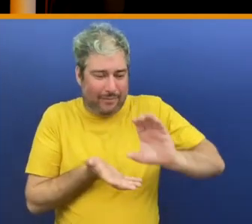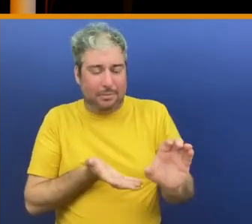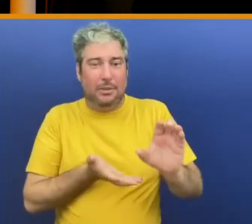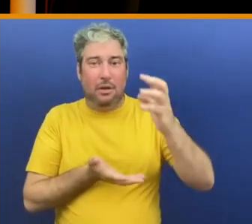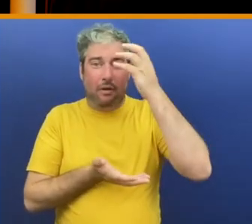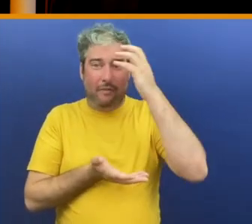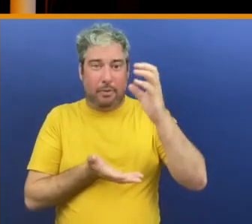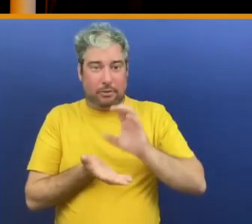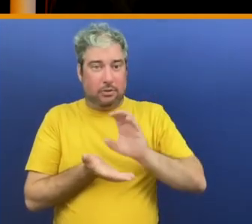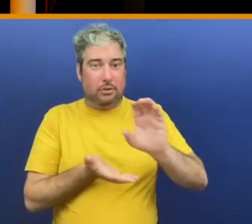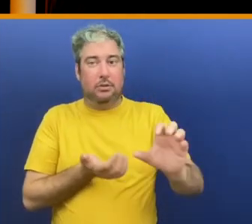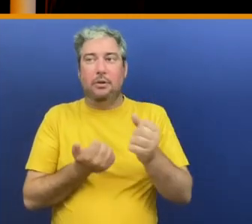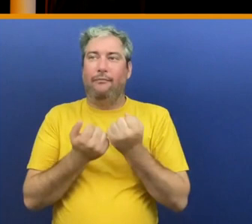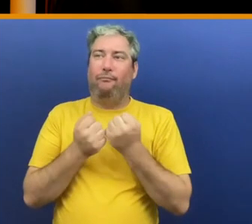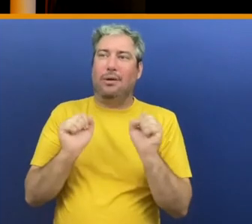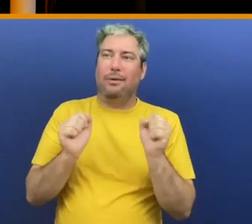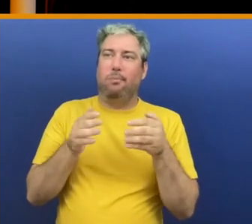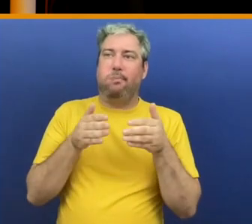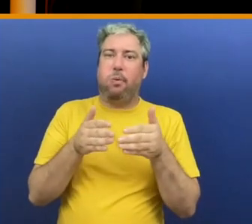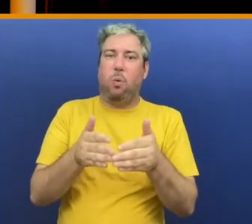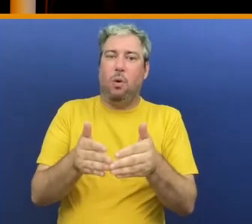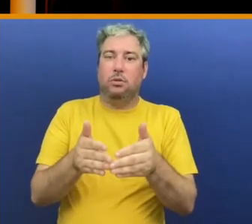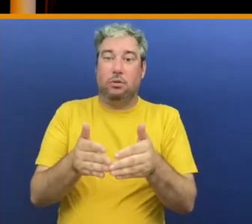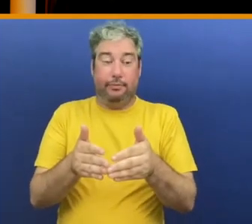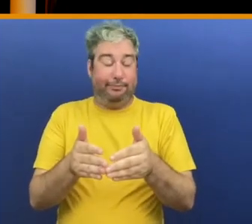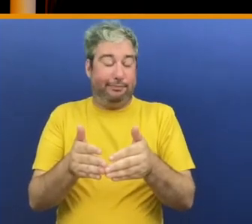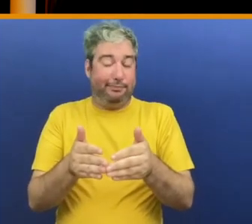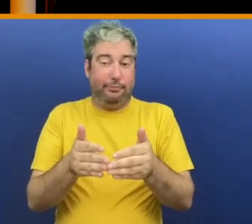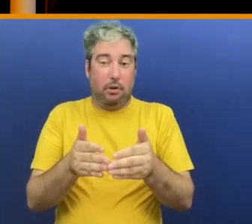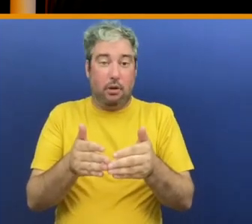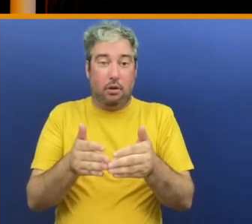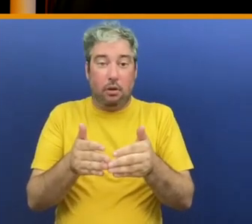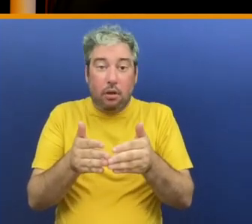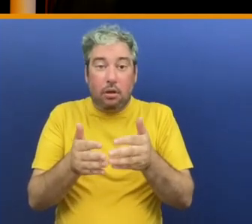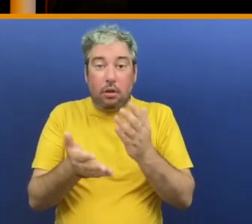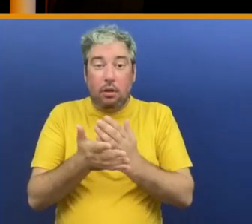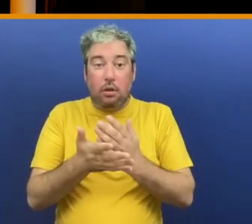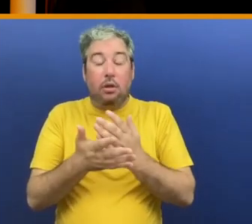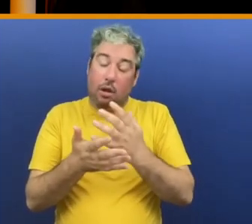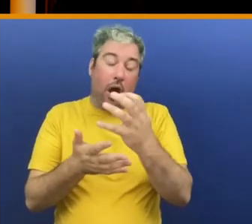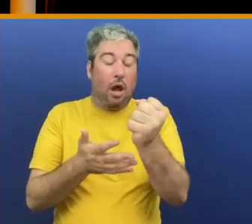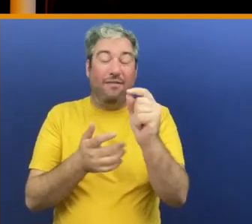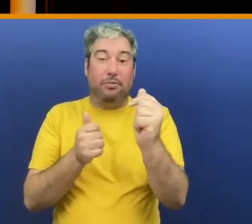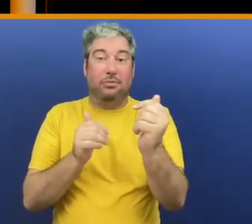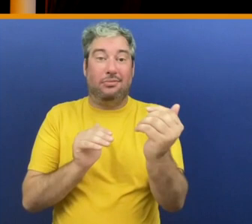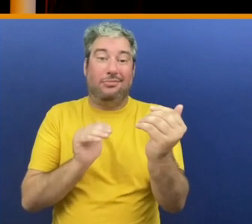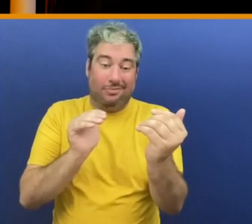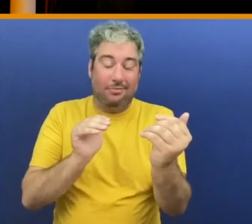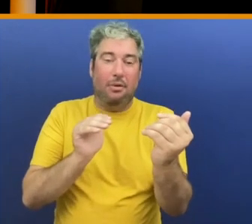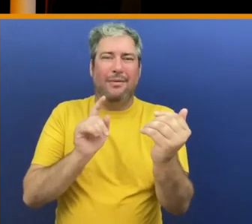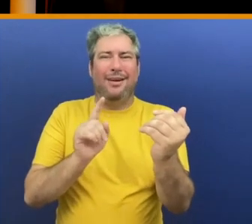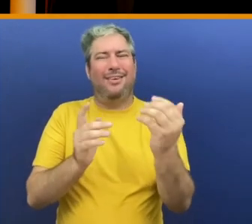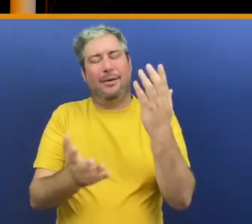has sort of partially run aground. But the point is that most of the EU replacement trade